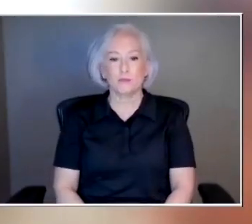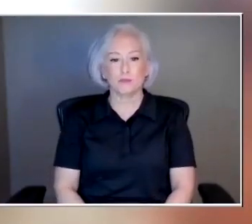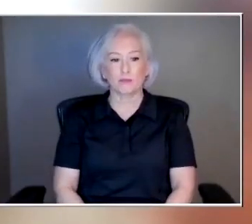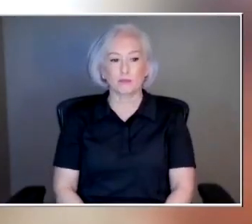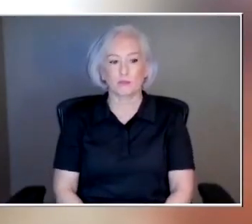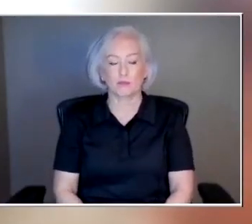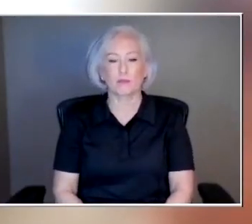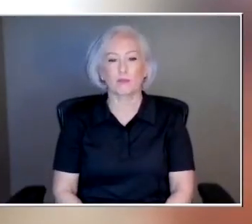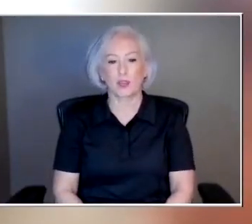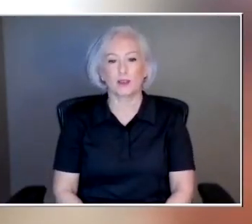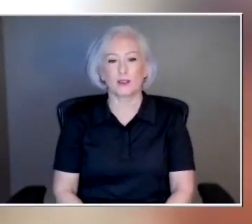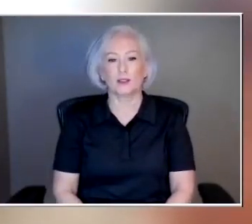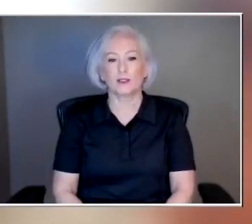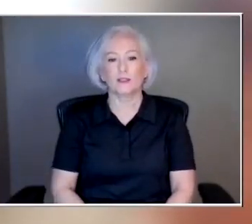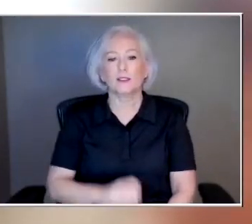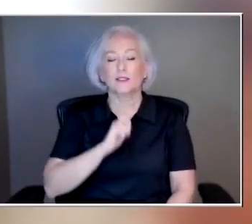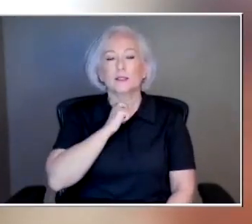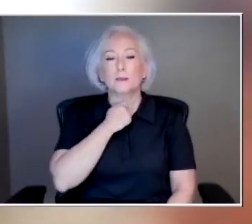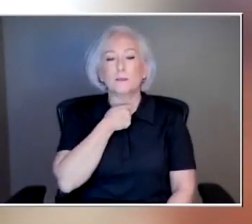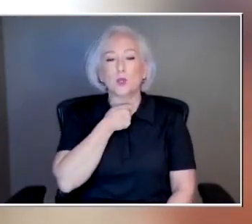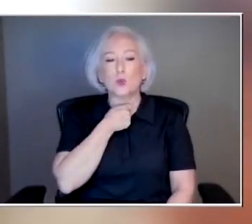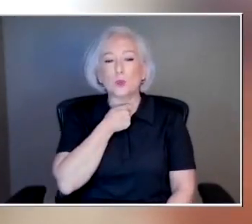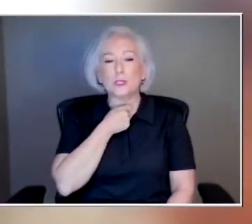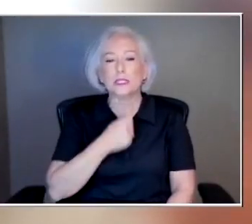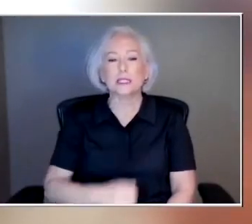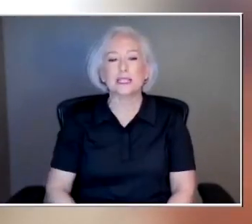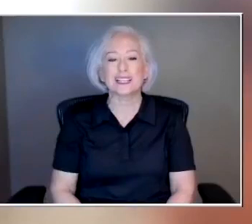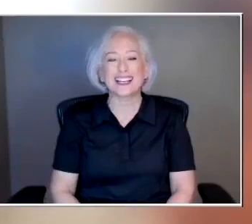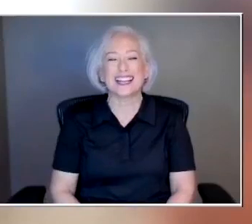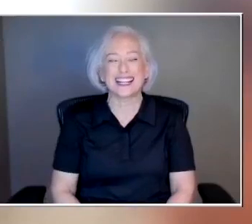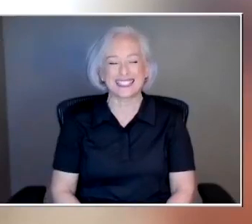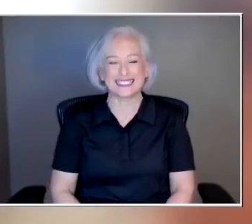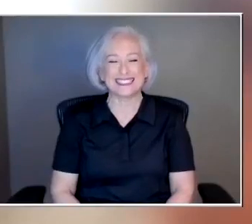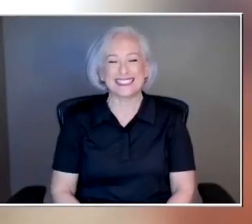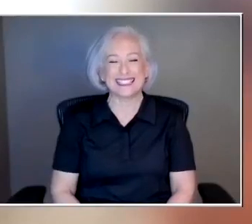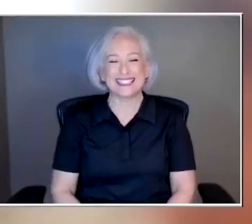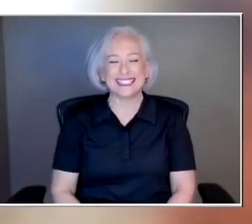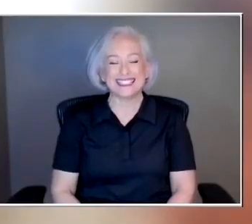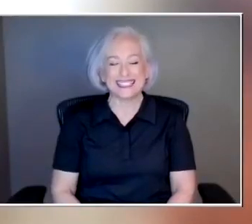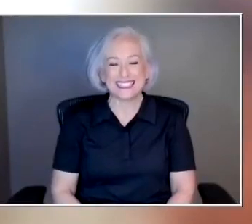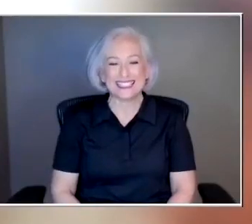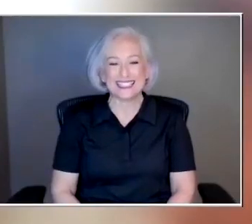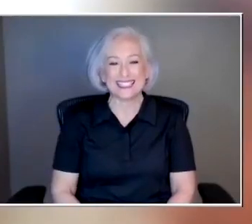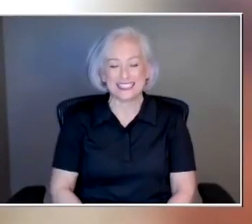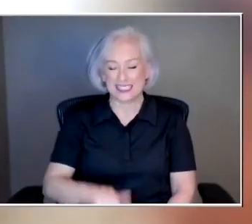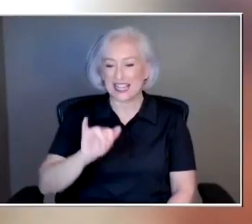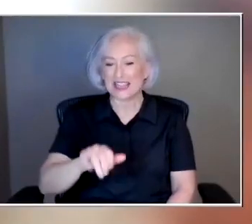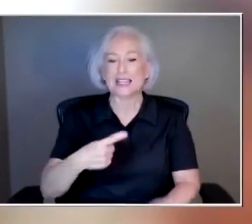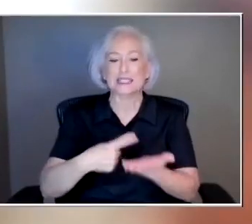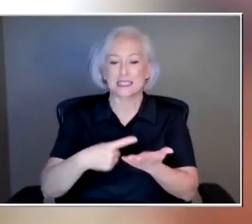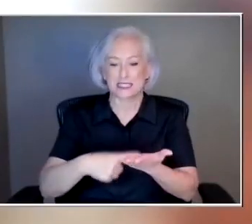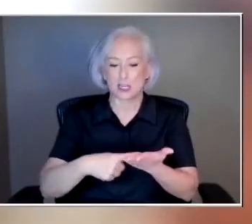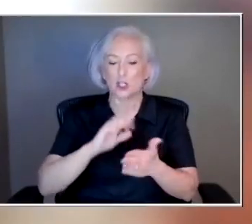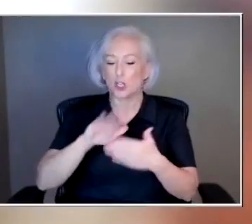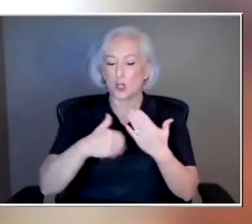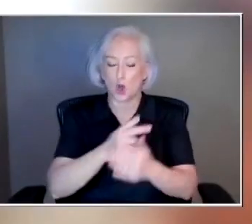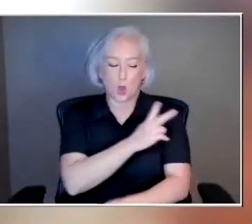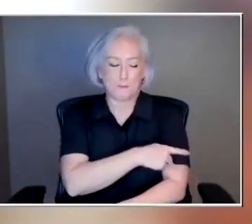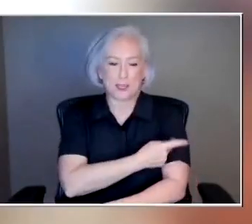Oh, I think you're on mute, Dr. Sharma. Thank you. So I think it's a discussion that all patients should have with